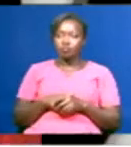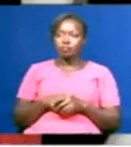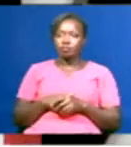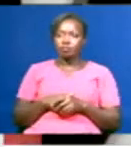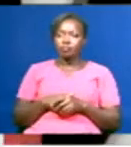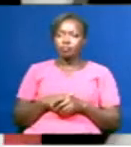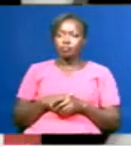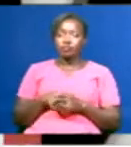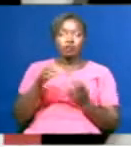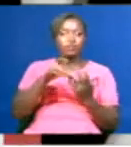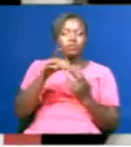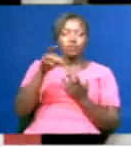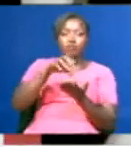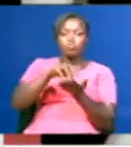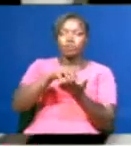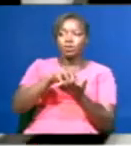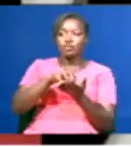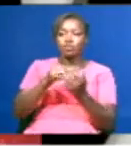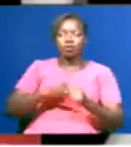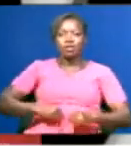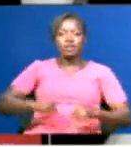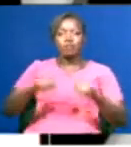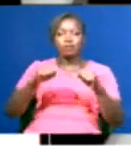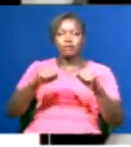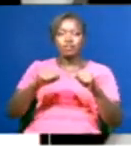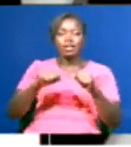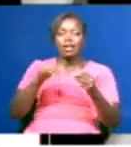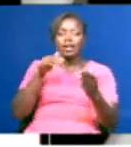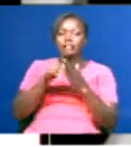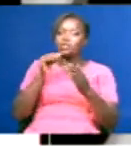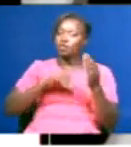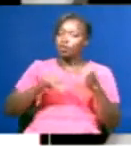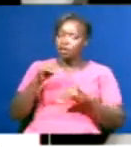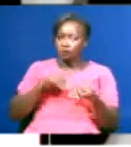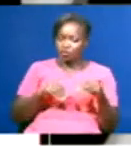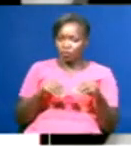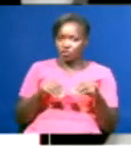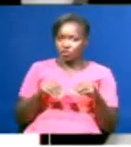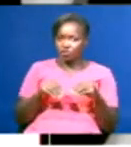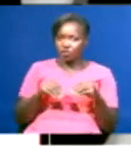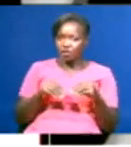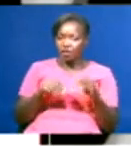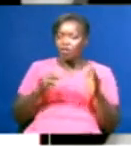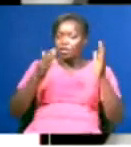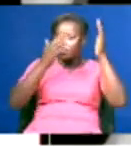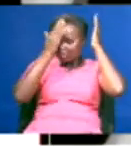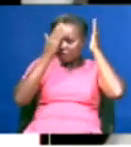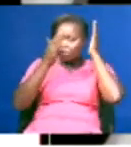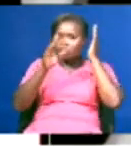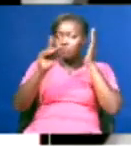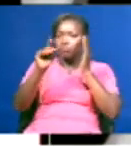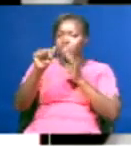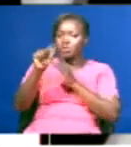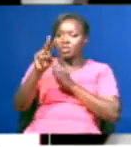Now, the nominee to the position of chairperson of the Ethics and Anti-Corruption Commission, Bishop David Oginde, says he will